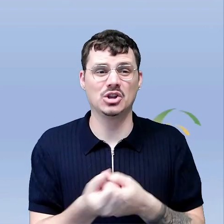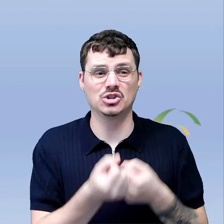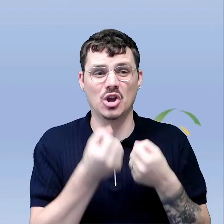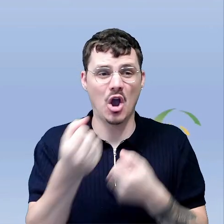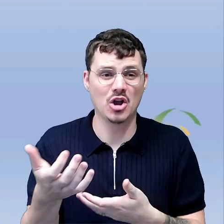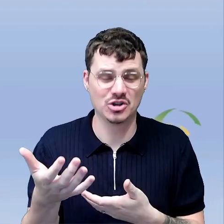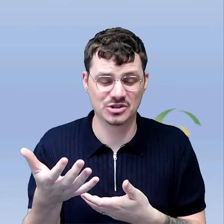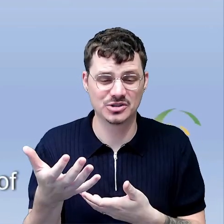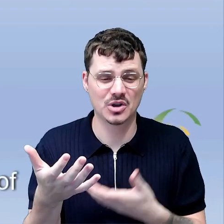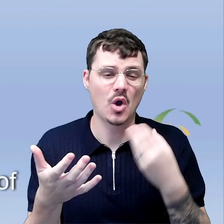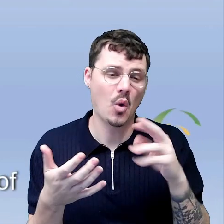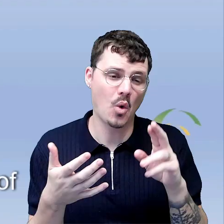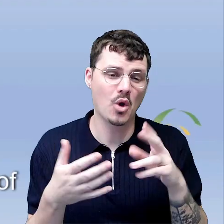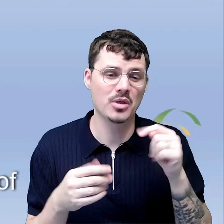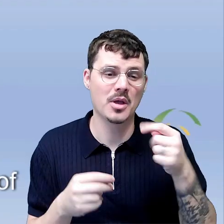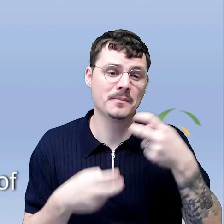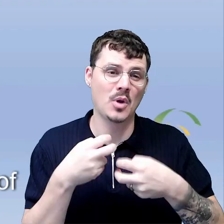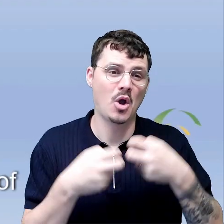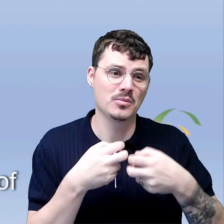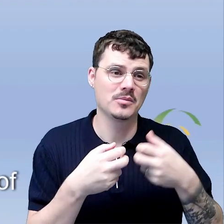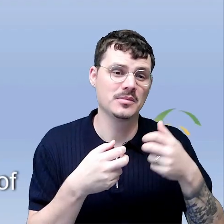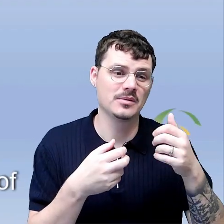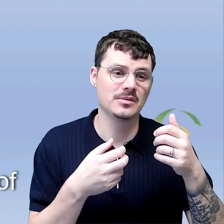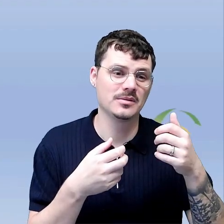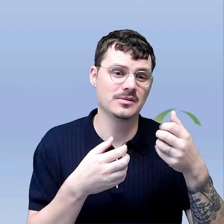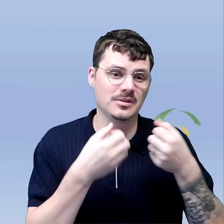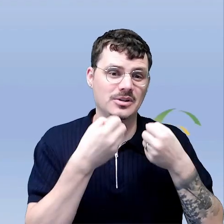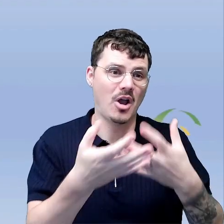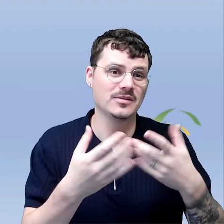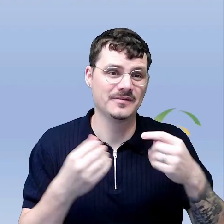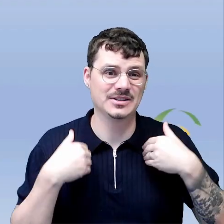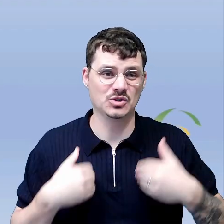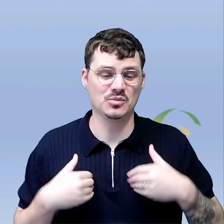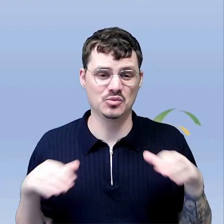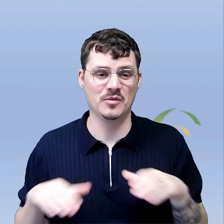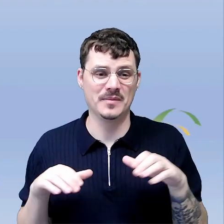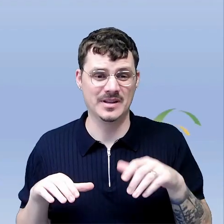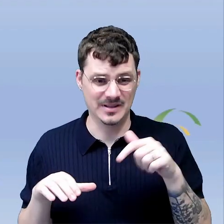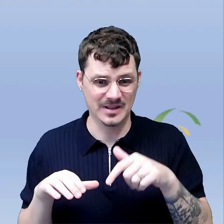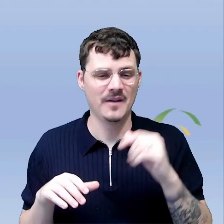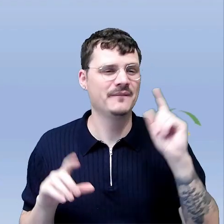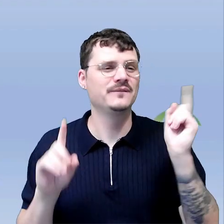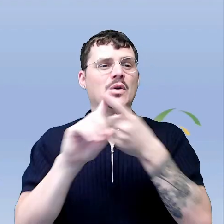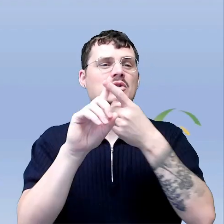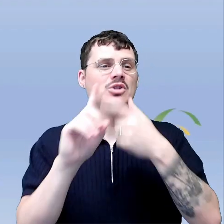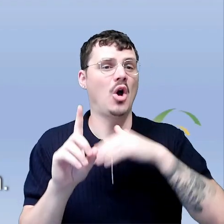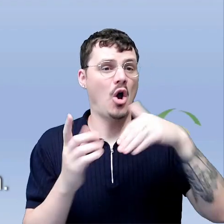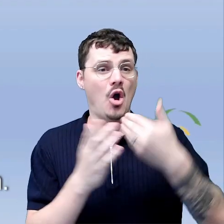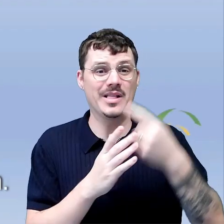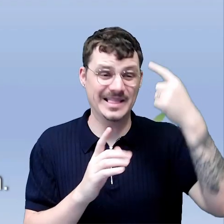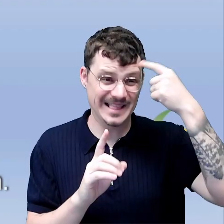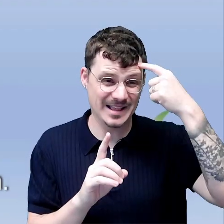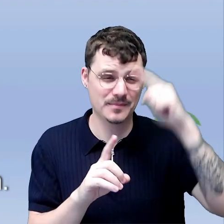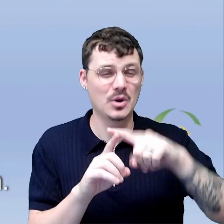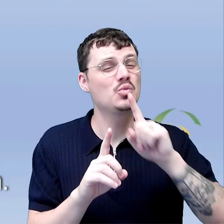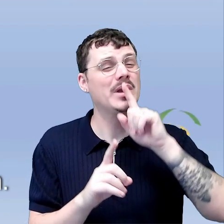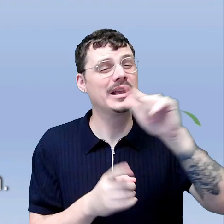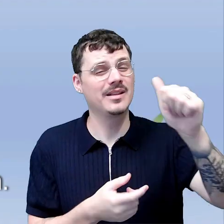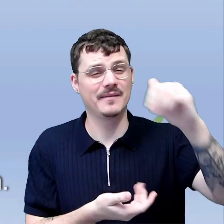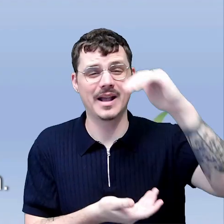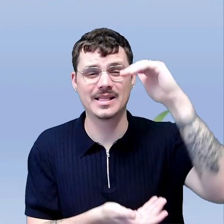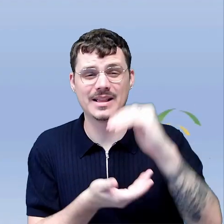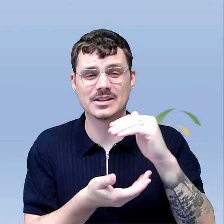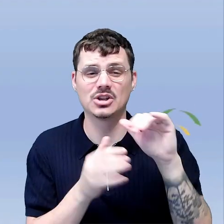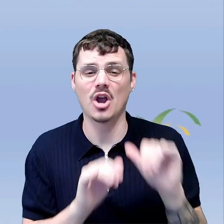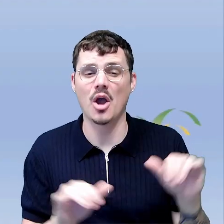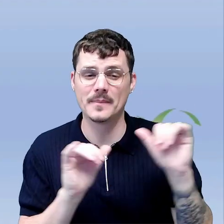where the problem causes the physical movements of the activity, it's the first one everybody thinks of, but it's actually the least common